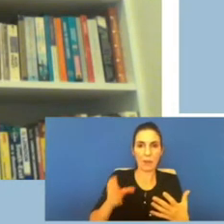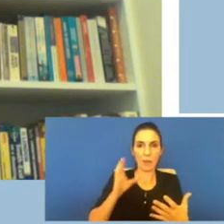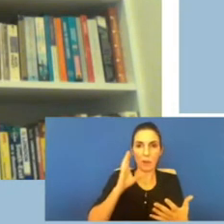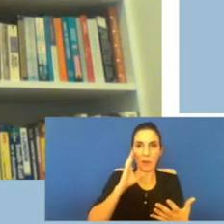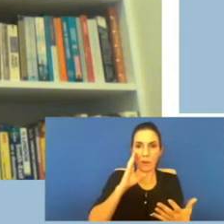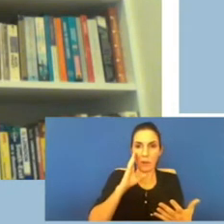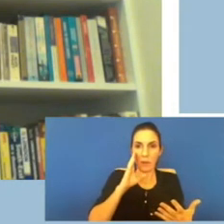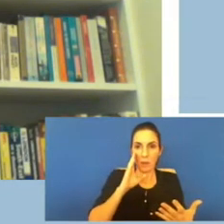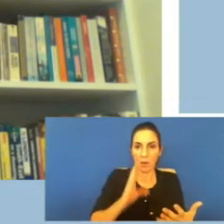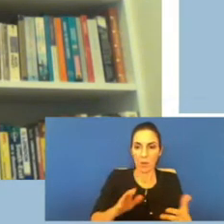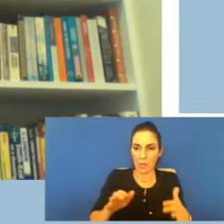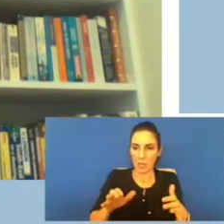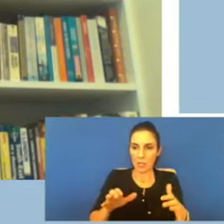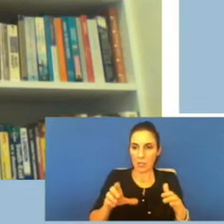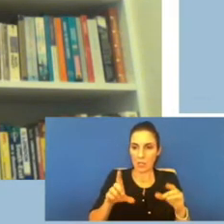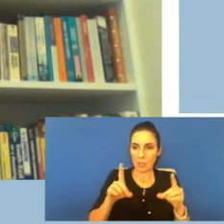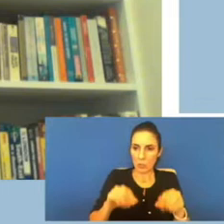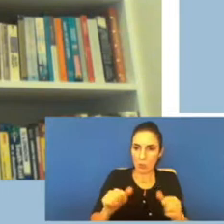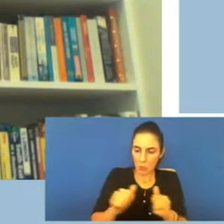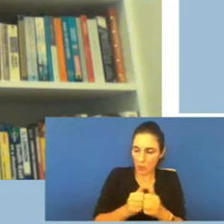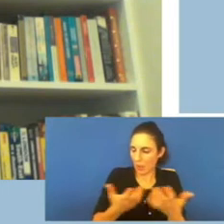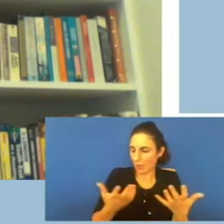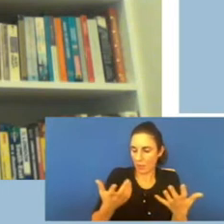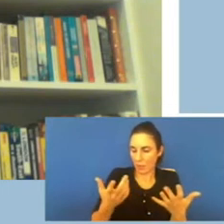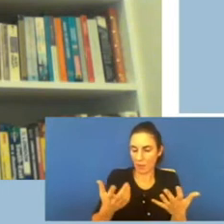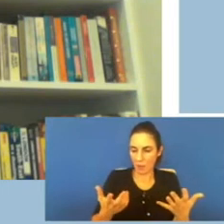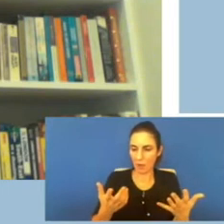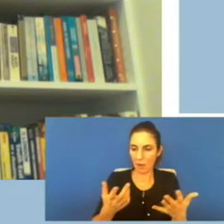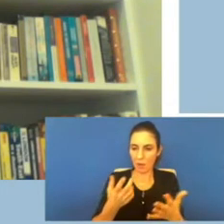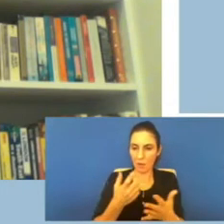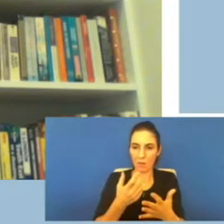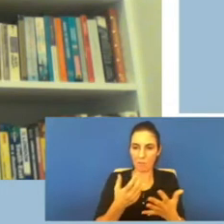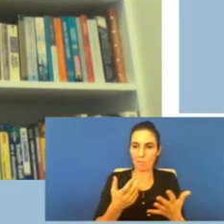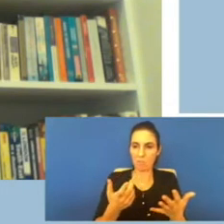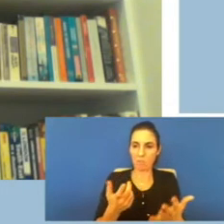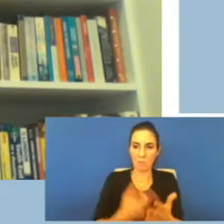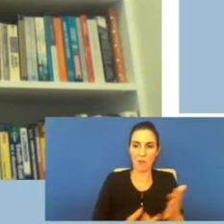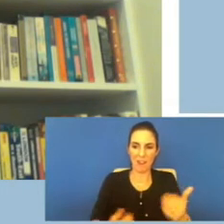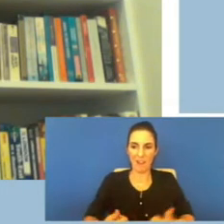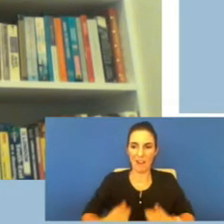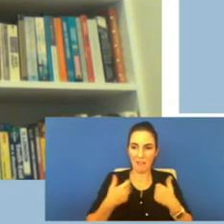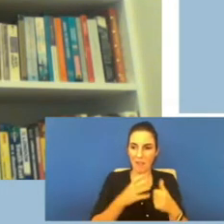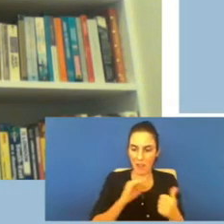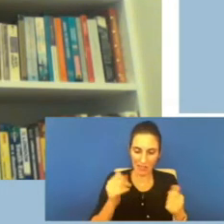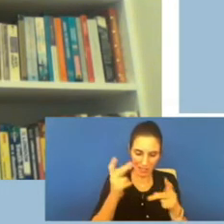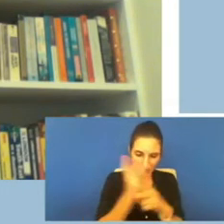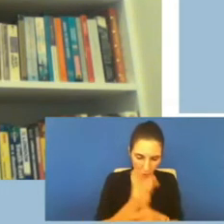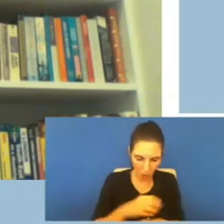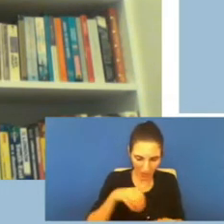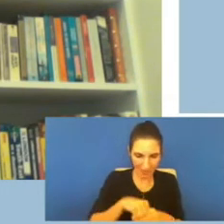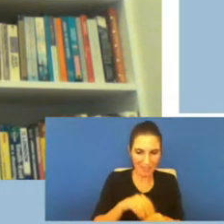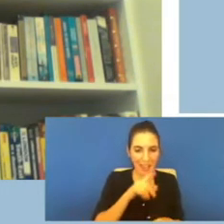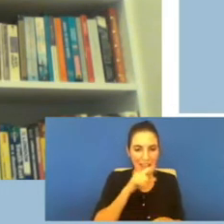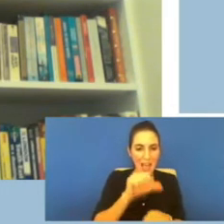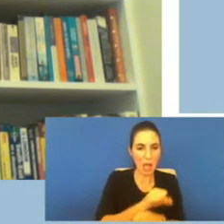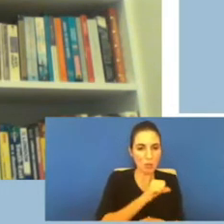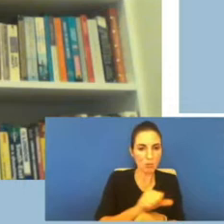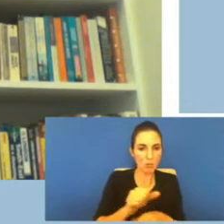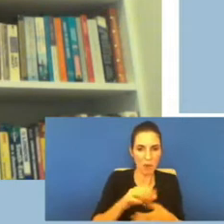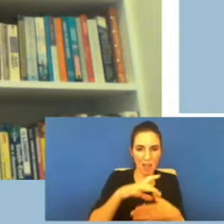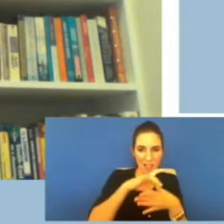and distant and controllable, and can somehow be calculated in the absence of the actual context, and that still counts as